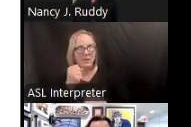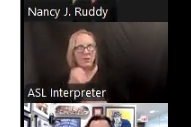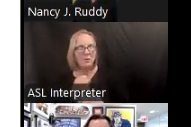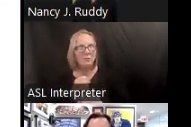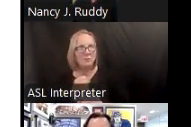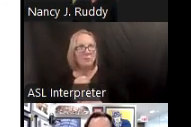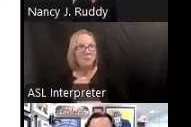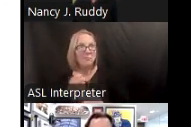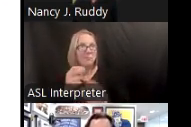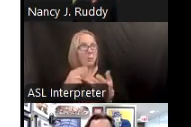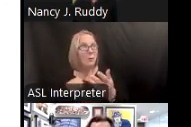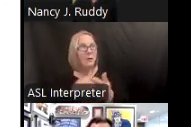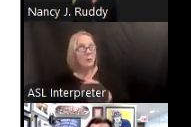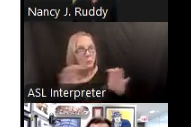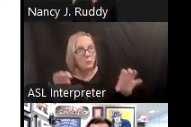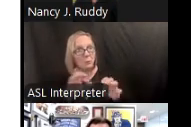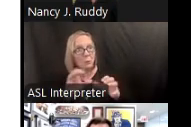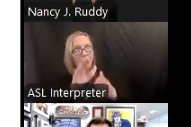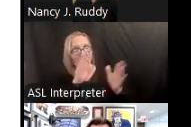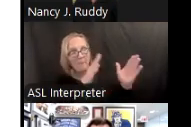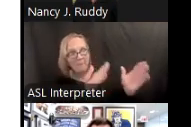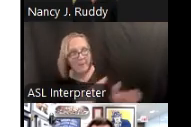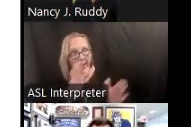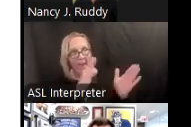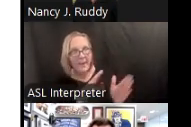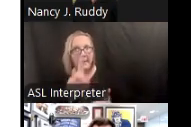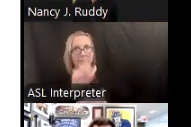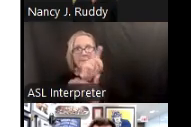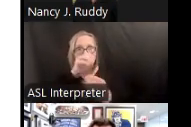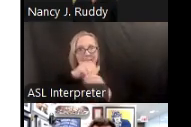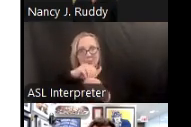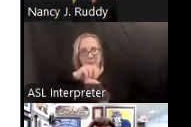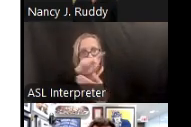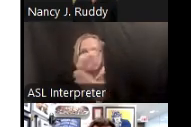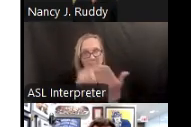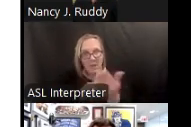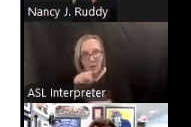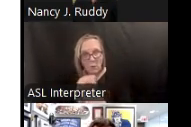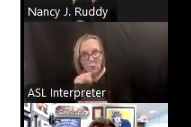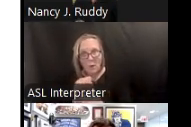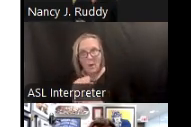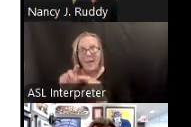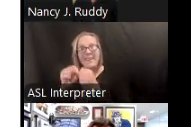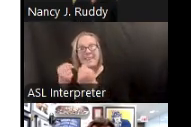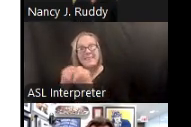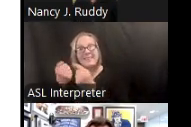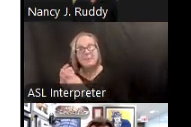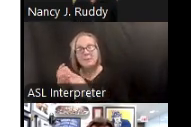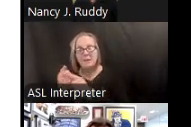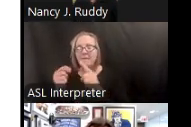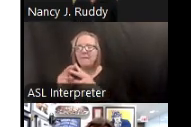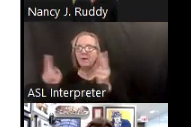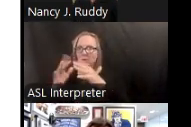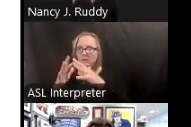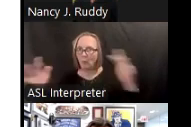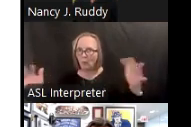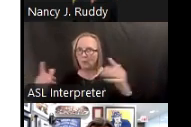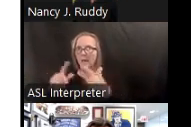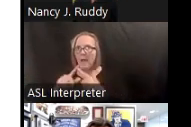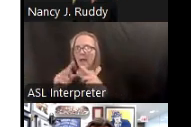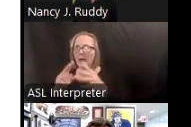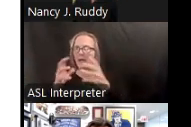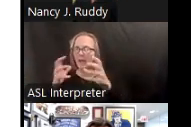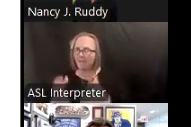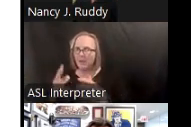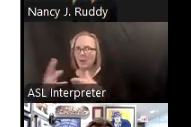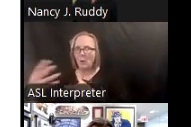our planning and interior design work. And our team is diverse, inclusive, and I'm very proud to say that